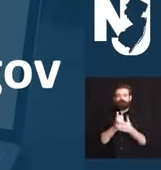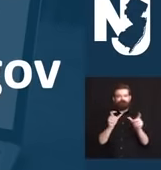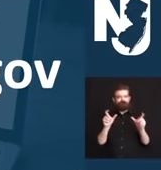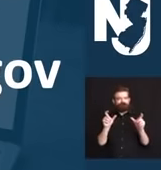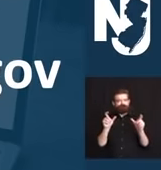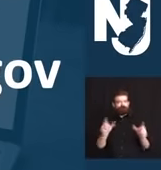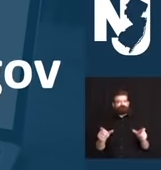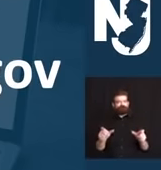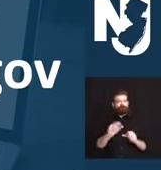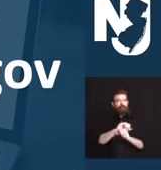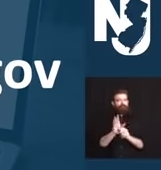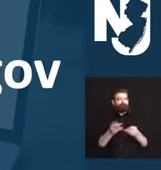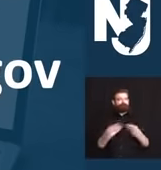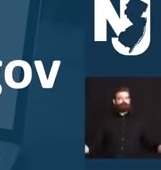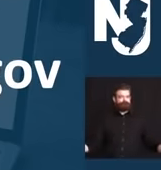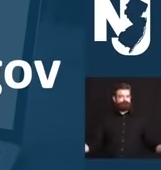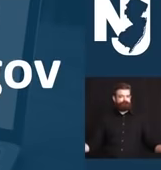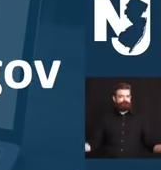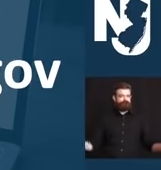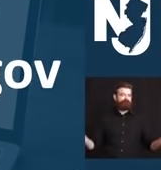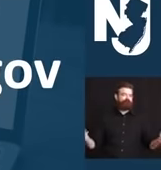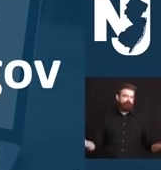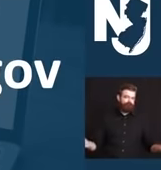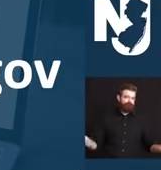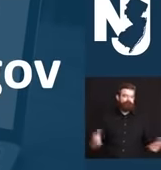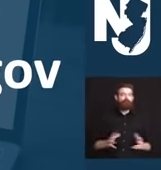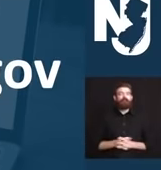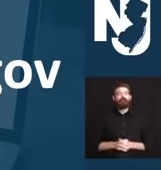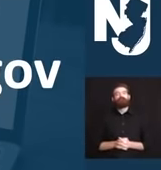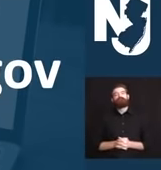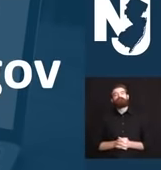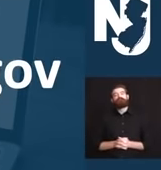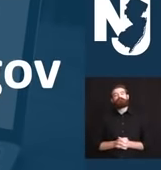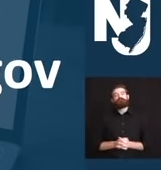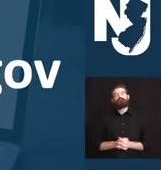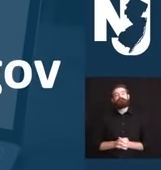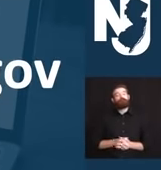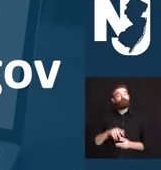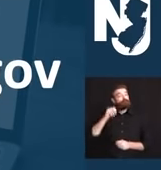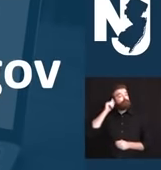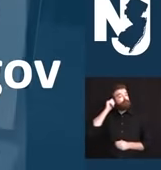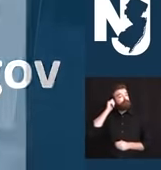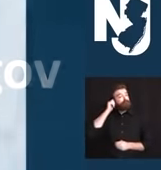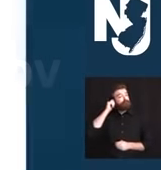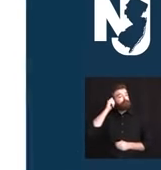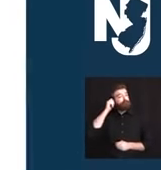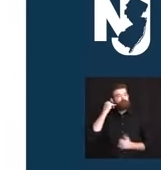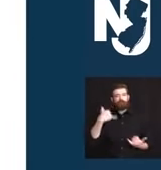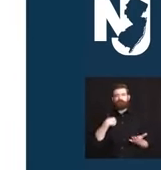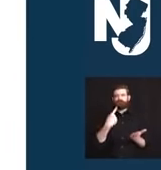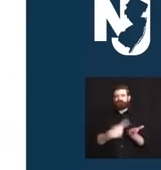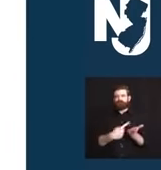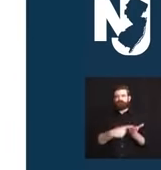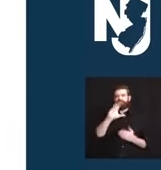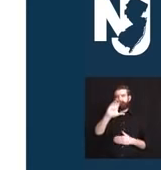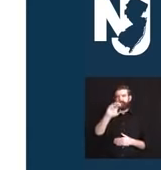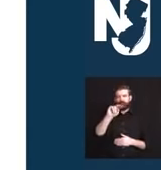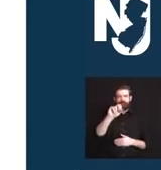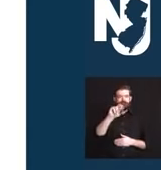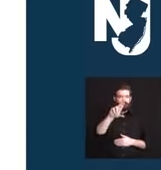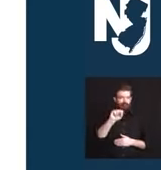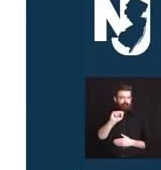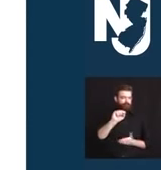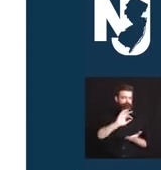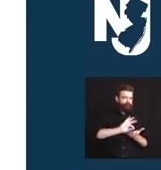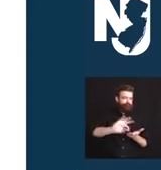quick update on our progress in ensuring every New Jerseyan is counted in the 2020 census. The other day, we noted that